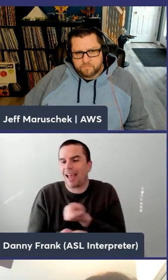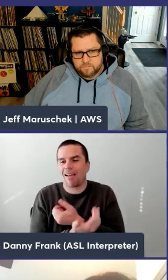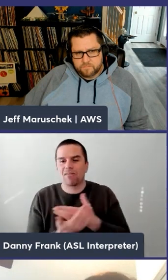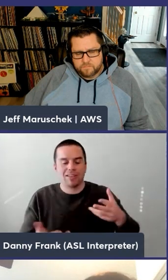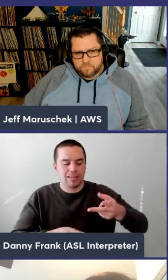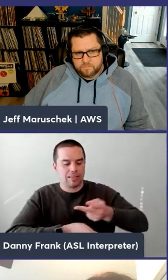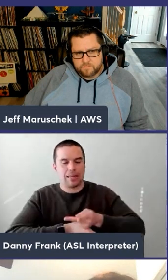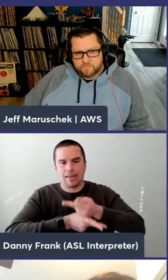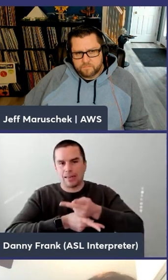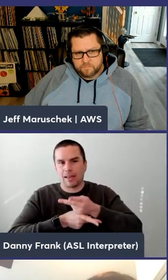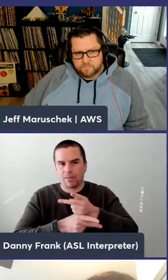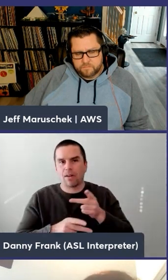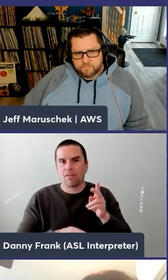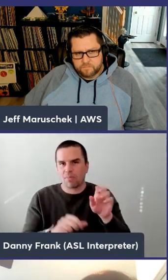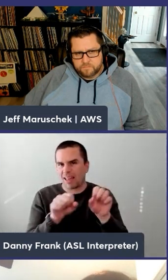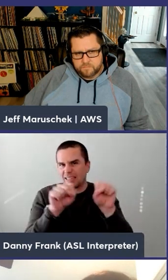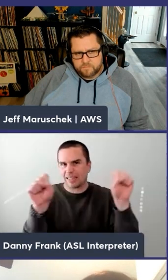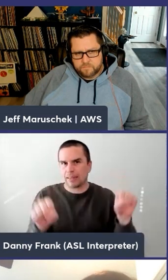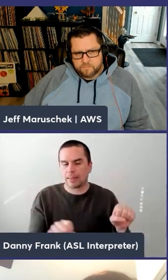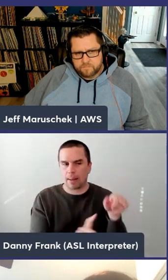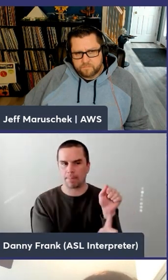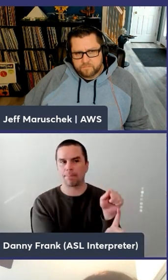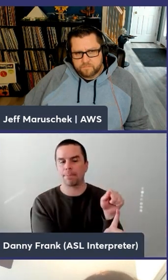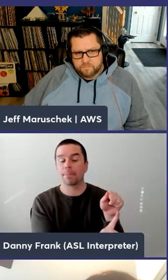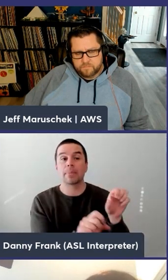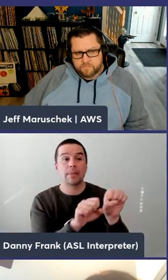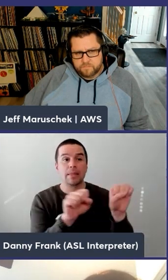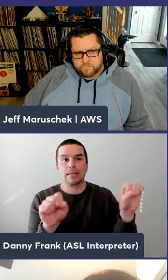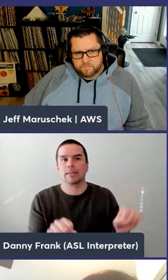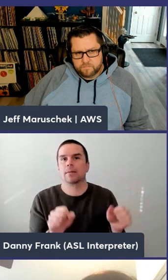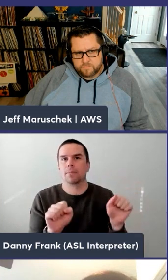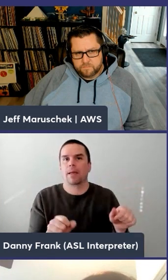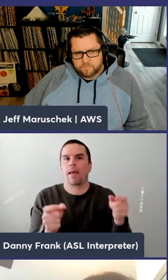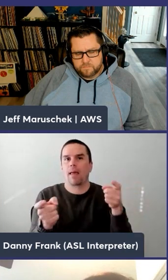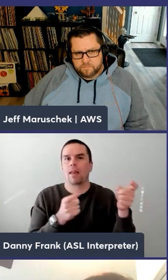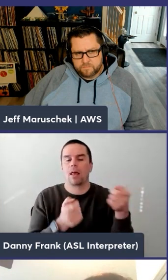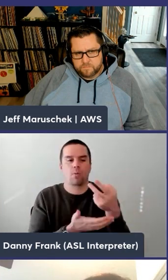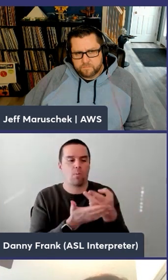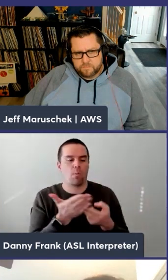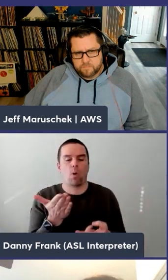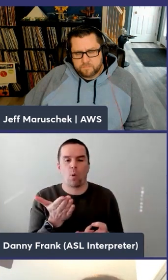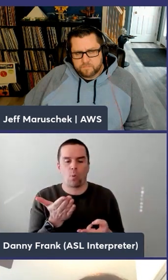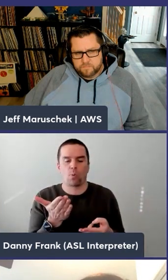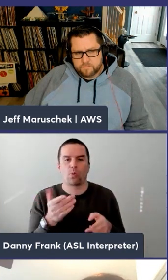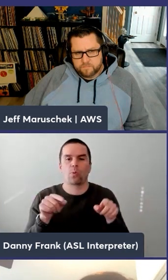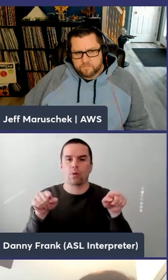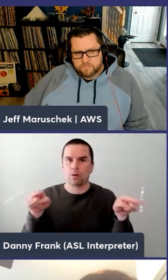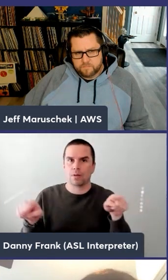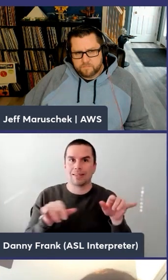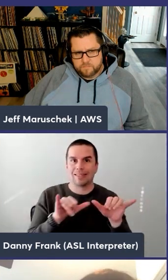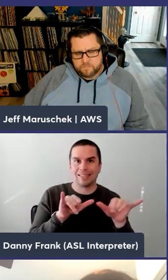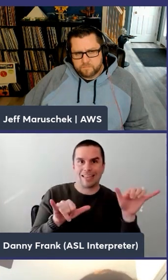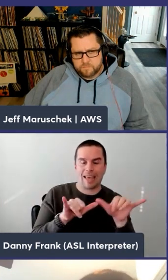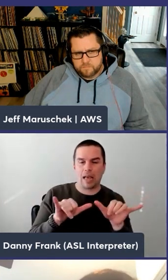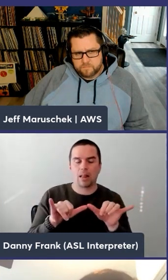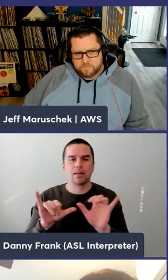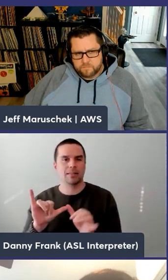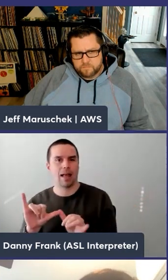goal here is that the system is able to handle both the scale and the